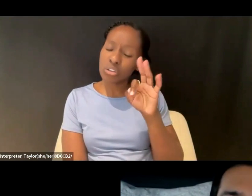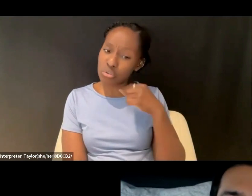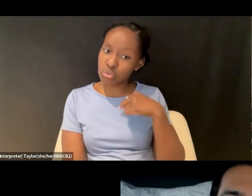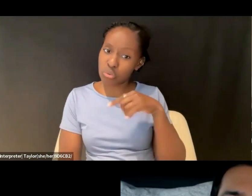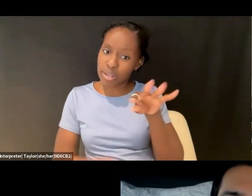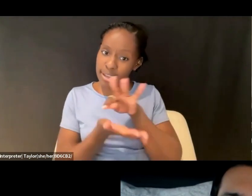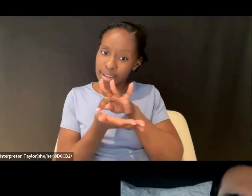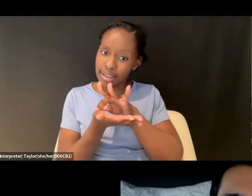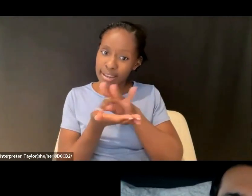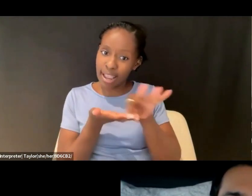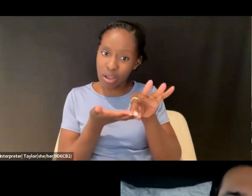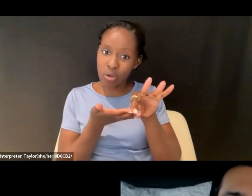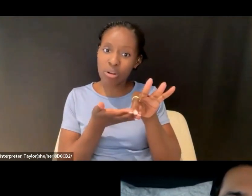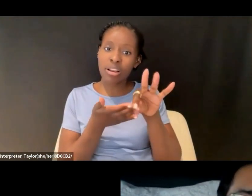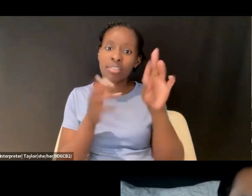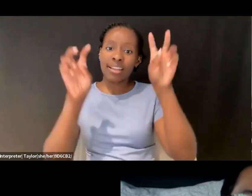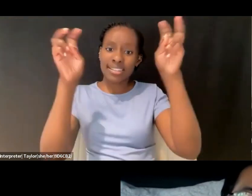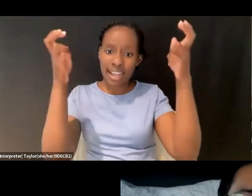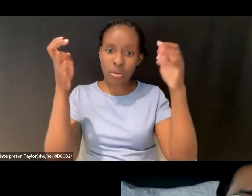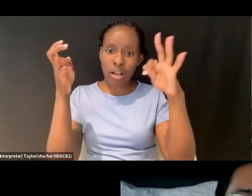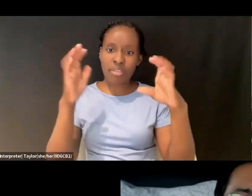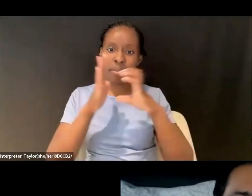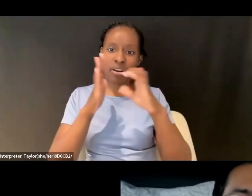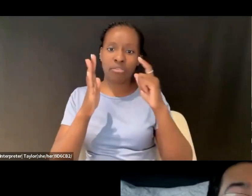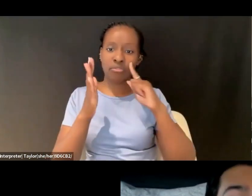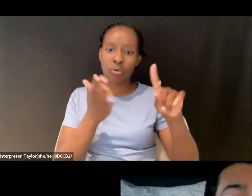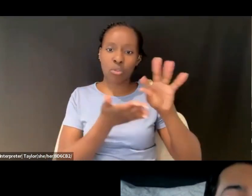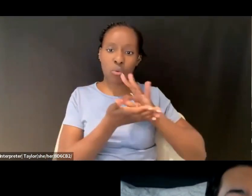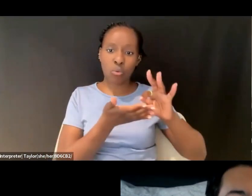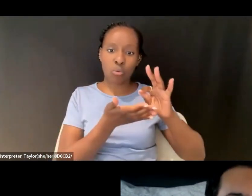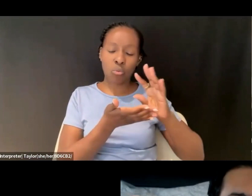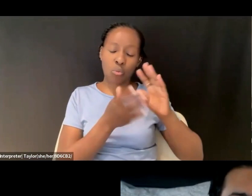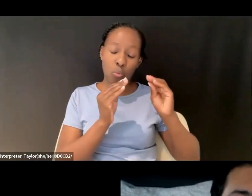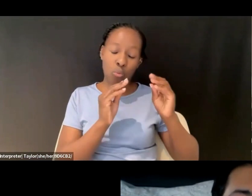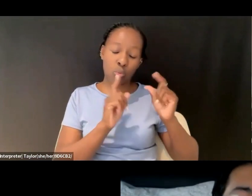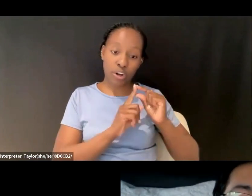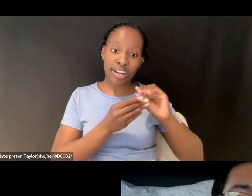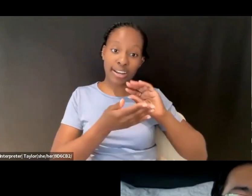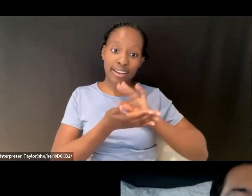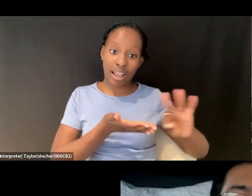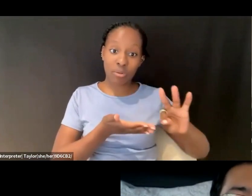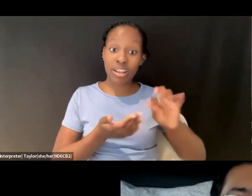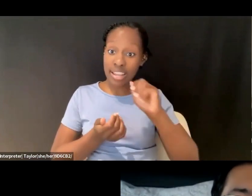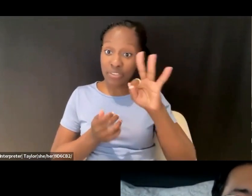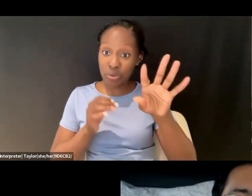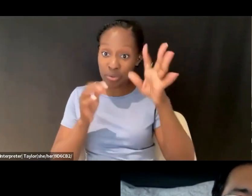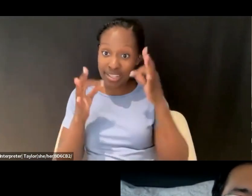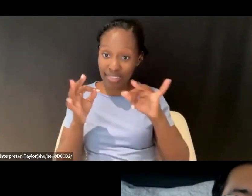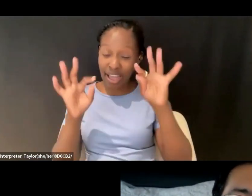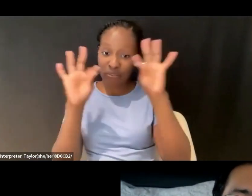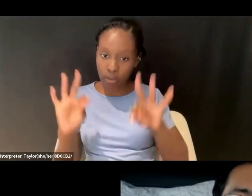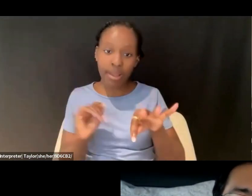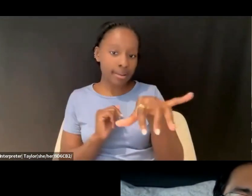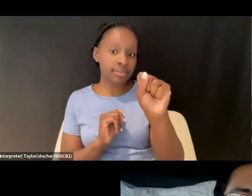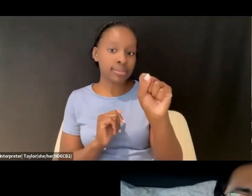each paragraph in the word count. If you choose that format, then the answer is yes. The title of each paragraph does count towards the